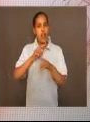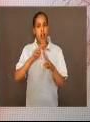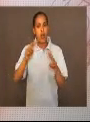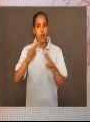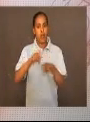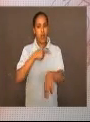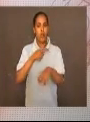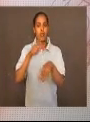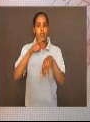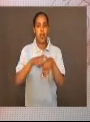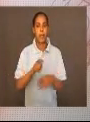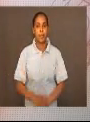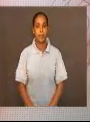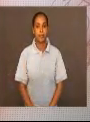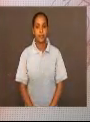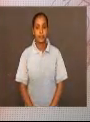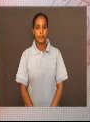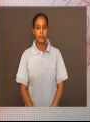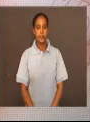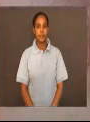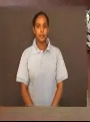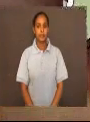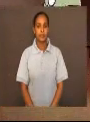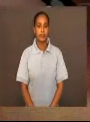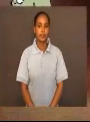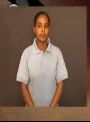longer period of time.